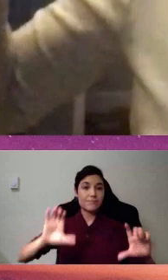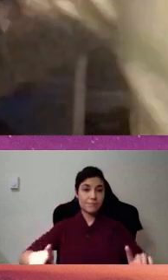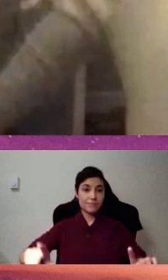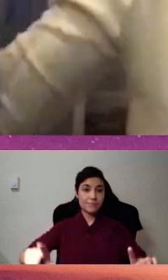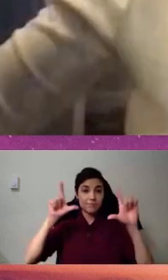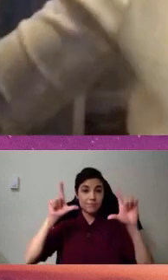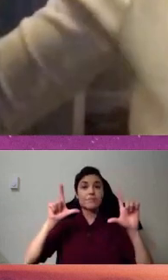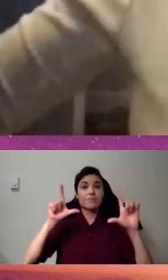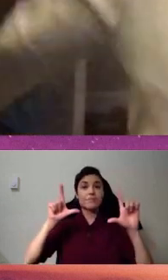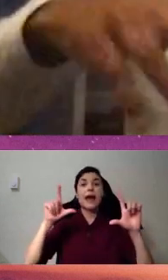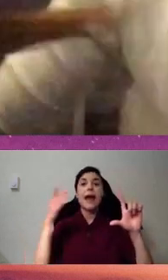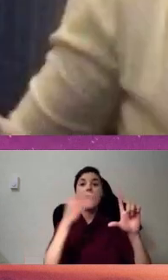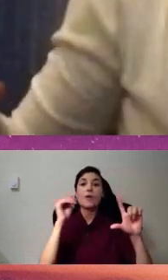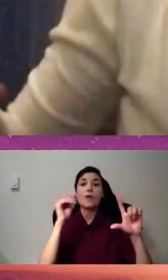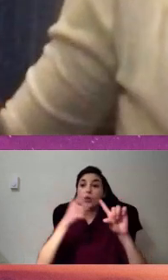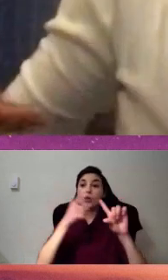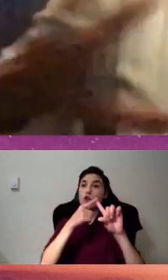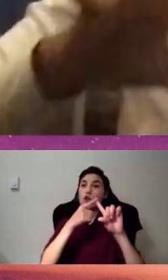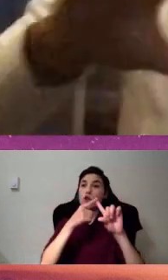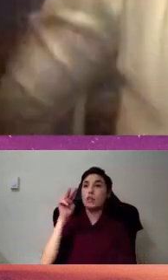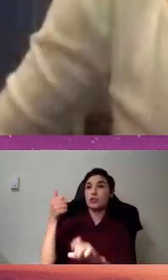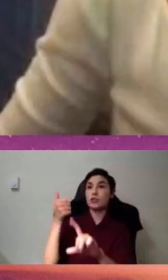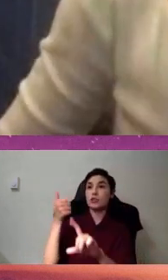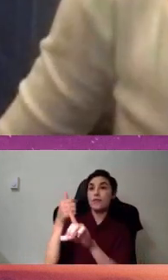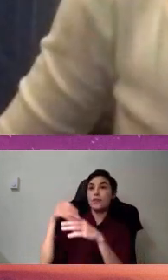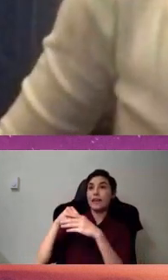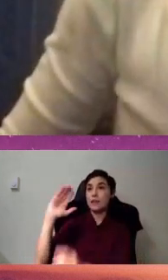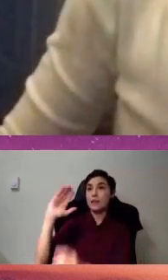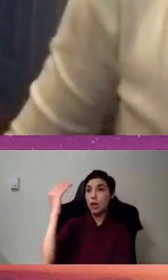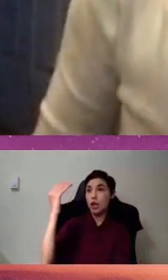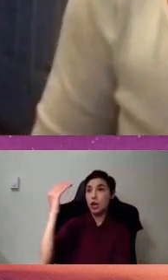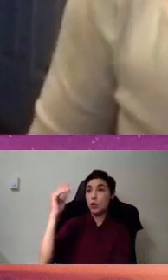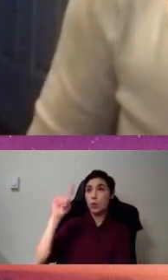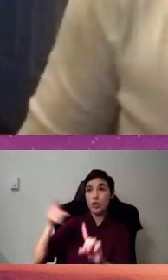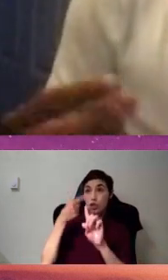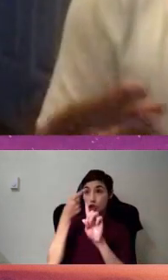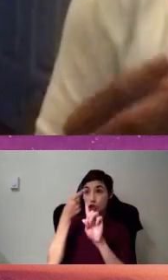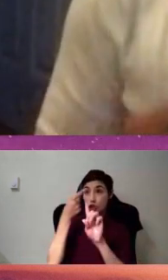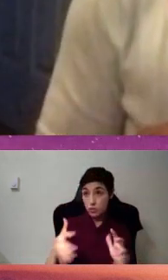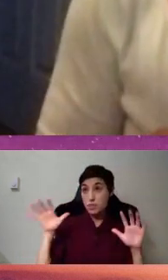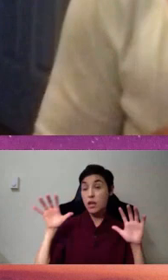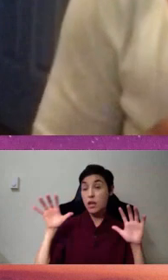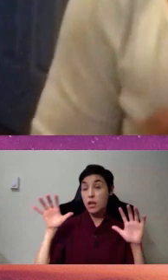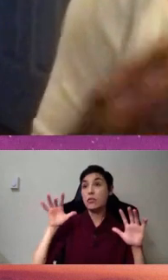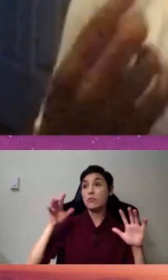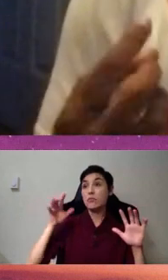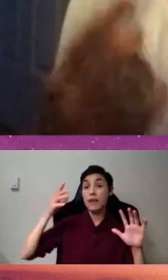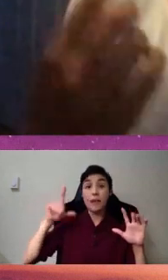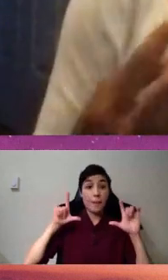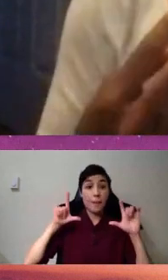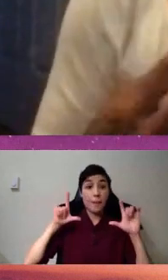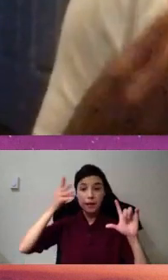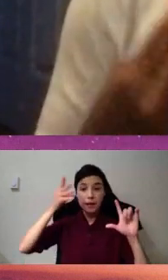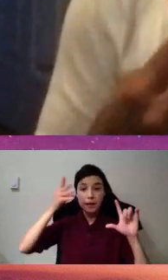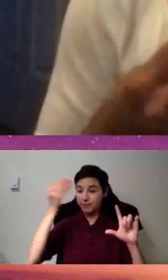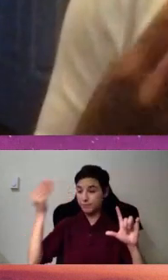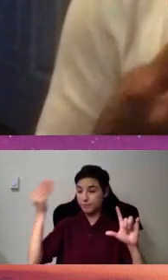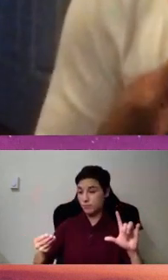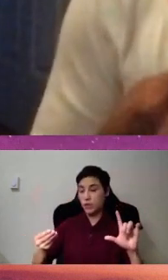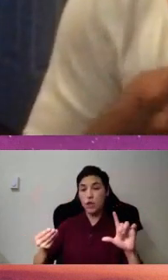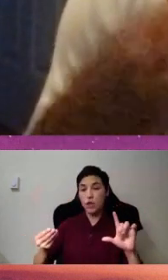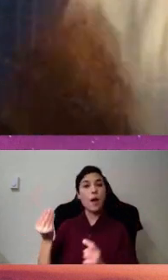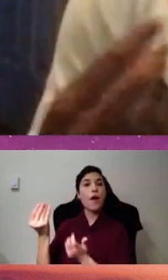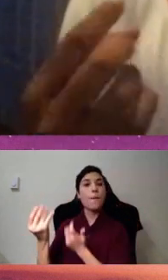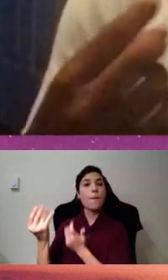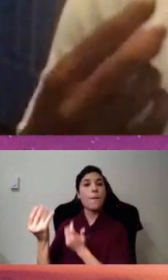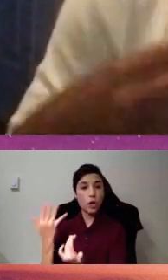And then once you're done with that, take the paper plate off and burn it. Just release all of those emotions that you're feeling. Because I think that's a thing that is really